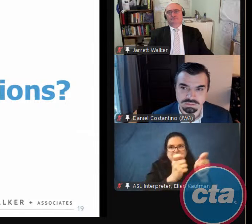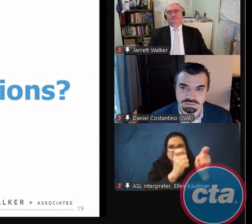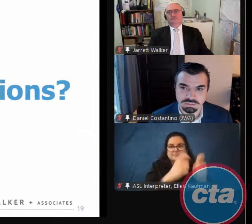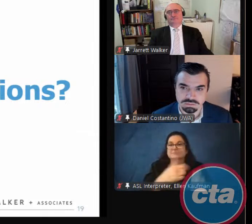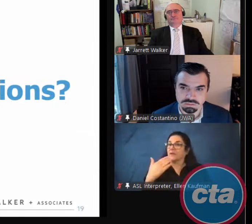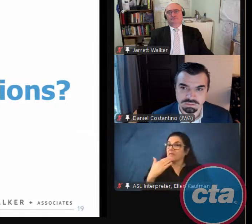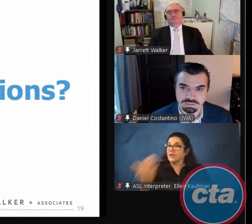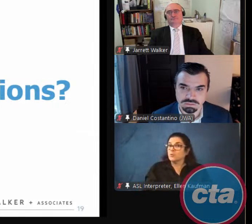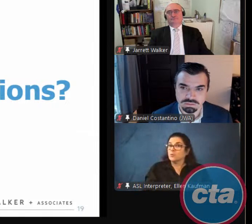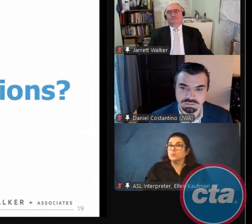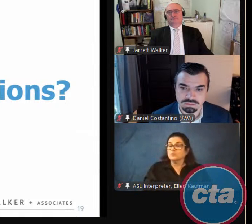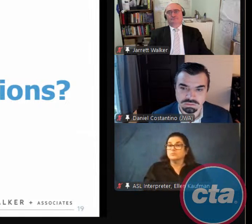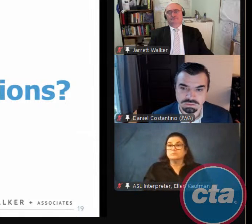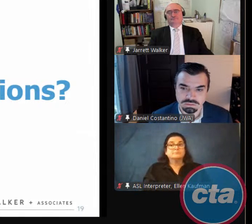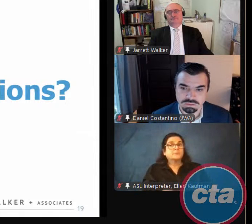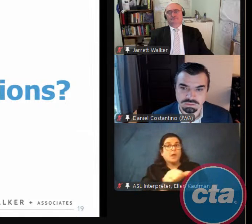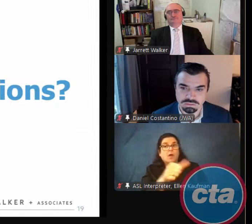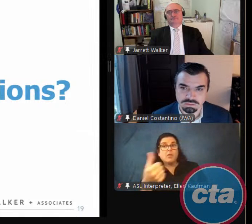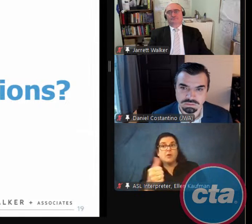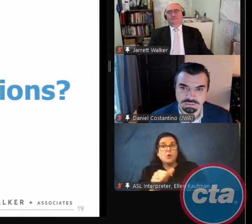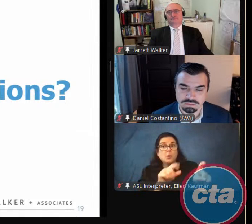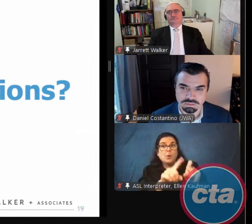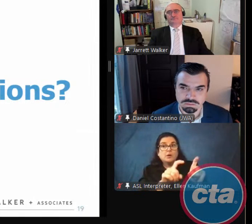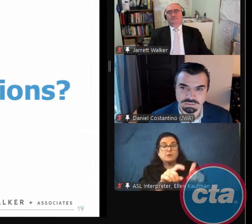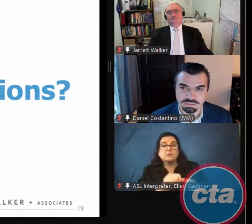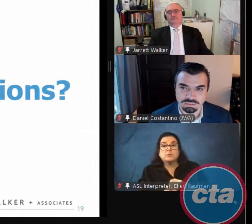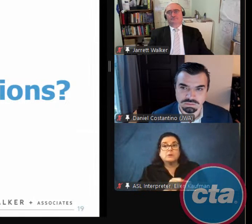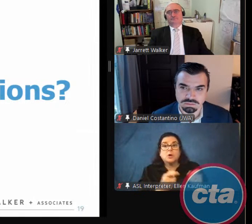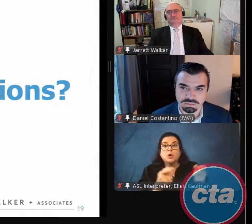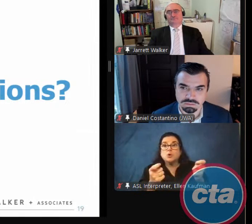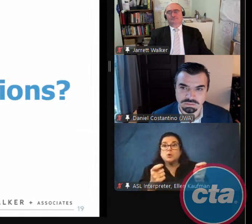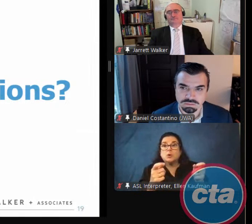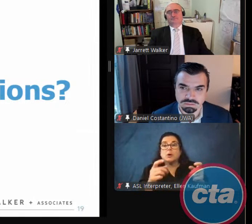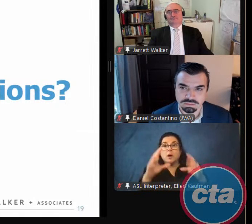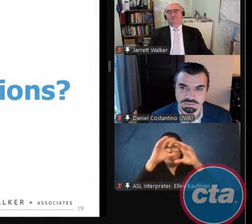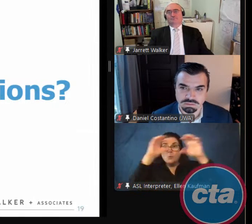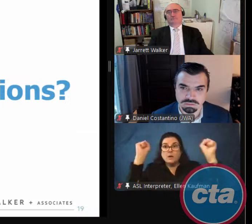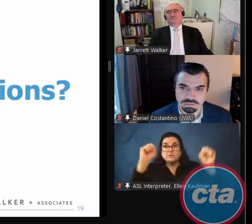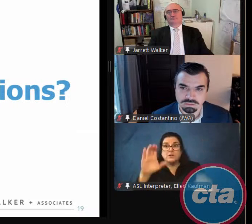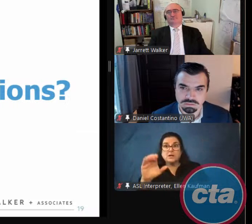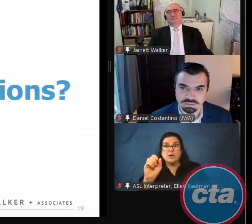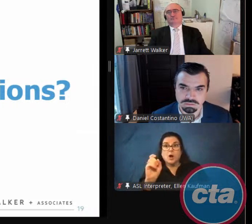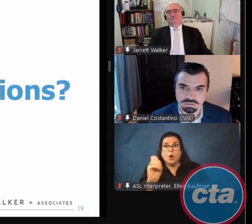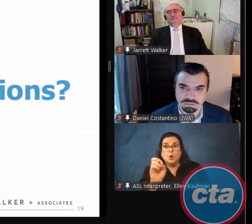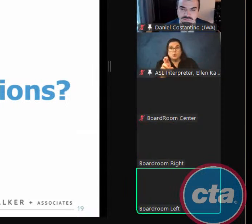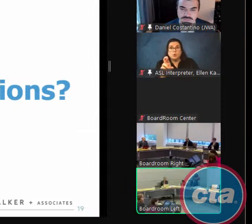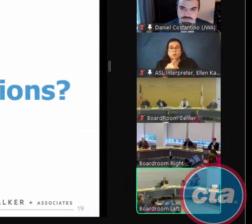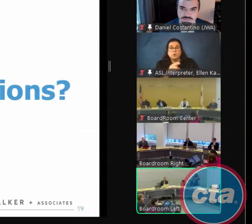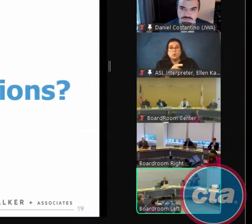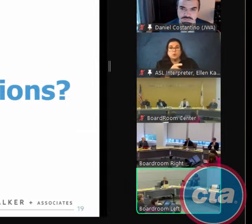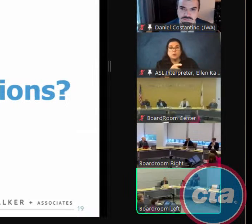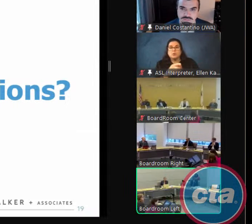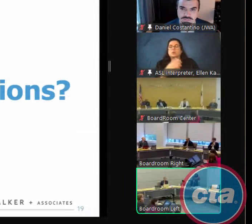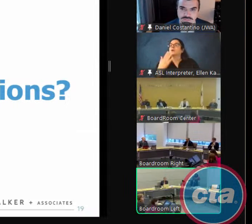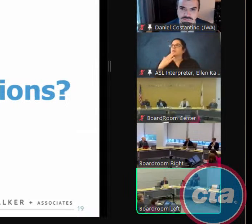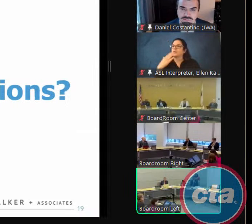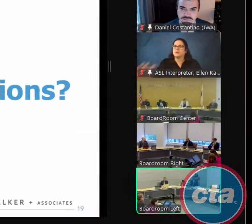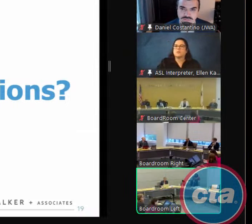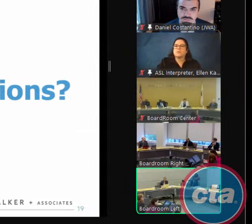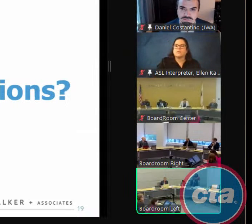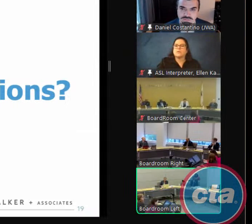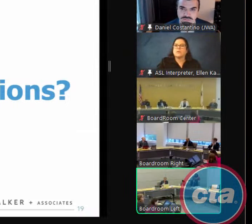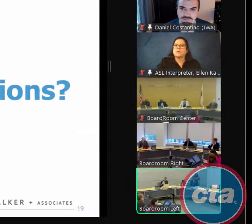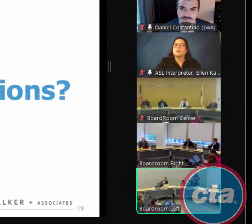There's other questions? Director Riccio? Oh, I'm sorry, President Carter. Thank you. I obviously don't have a question, but